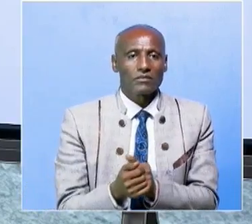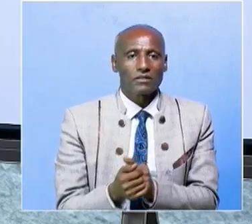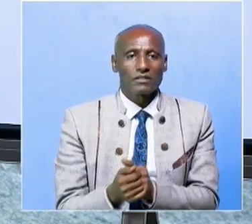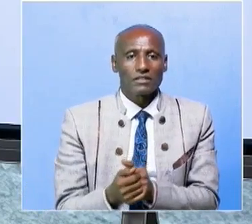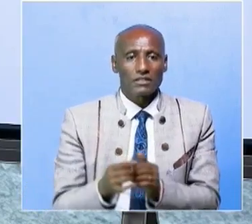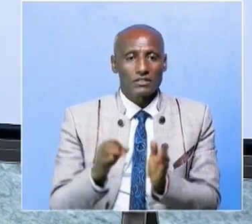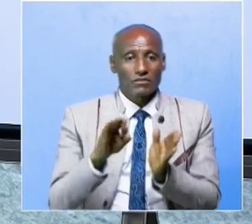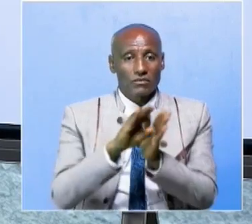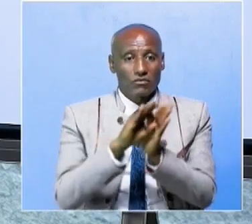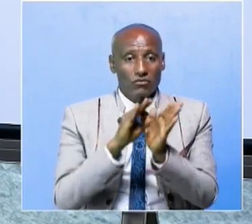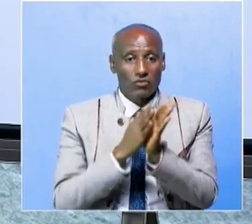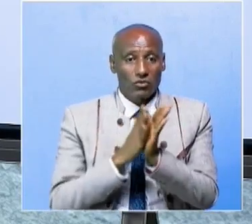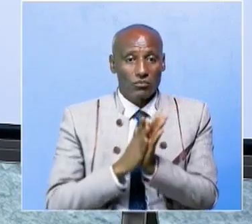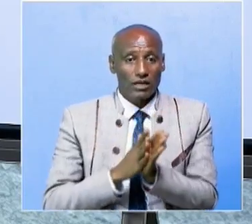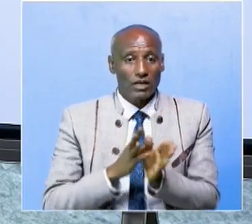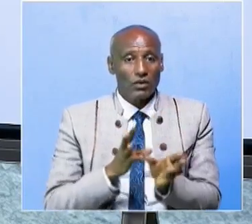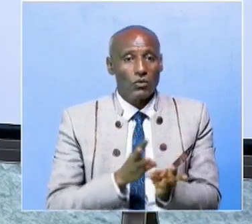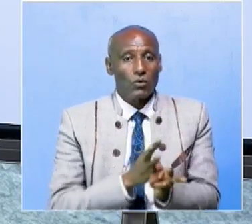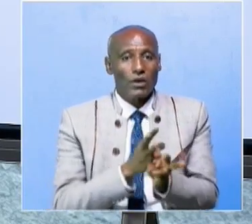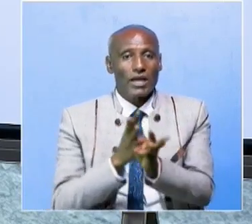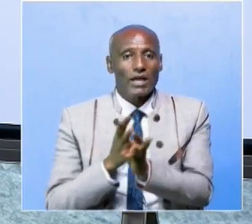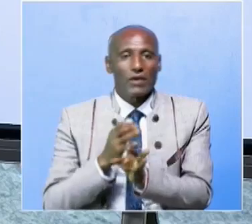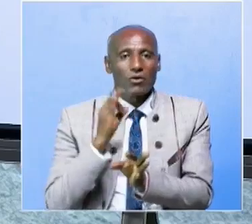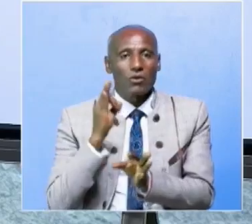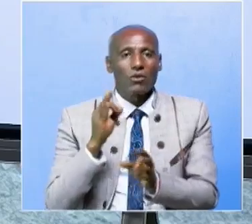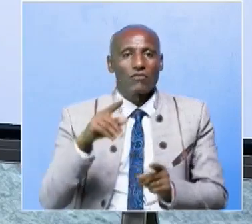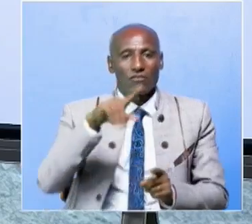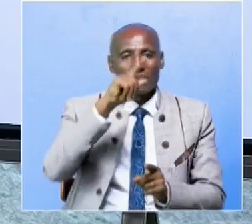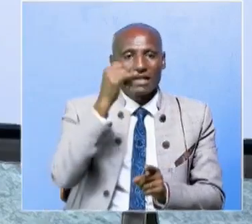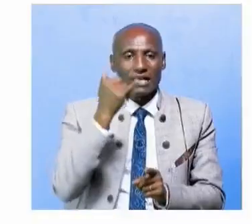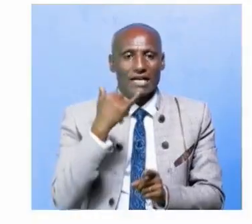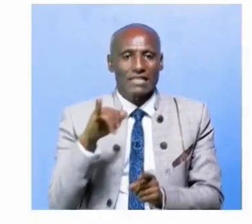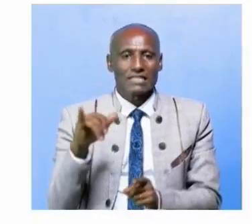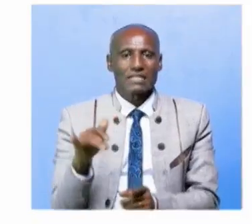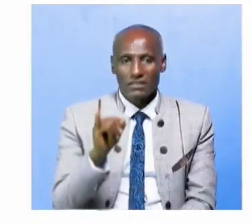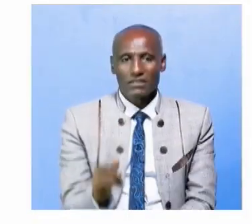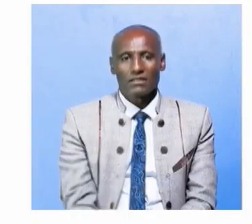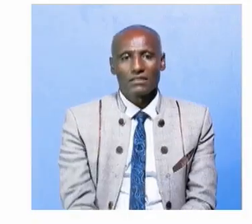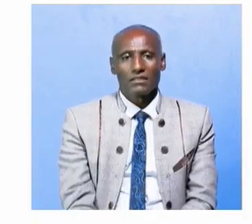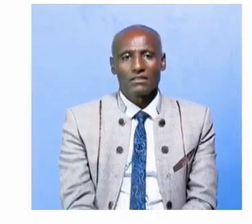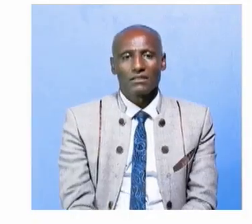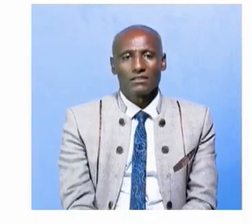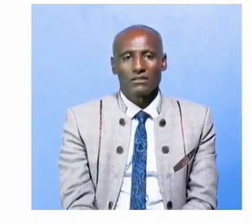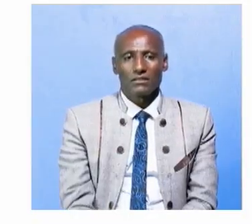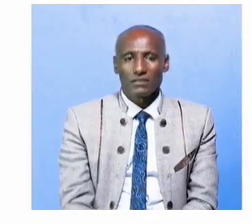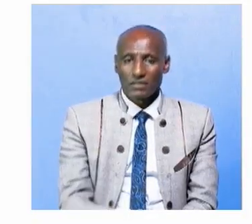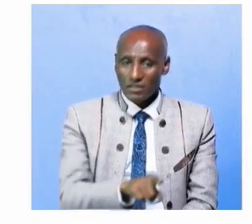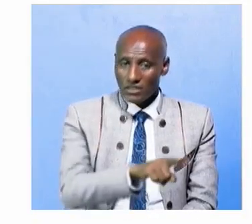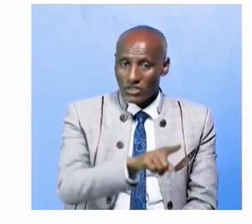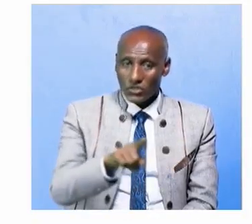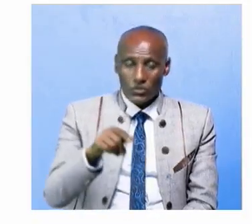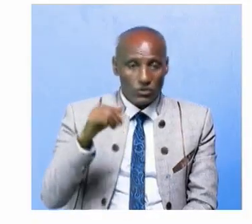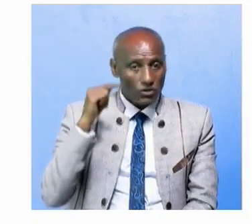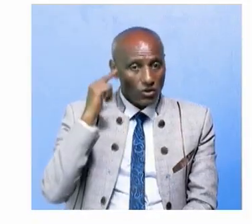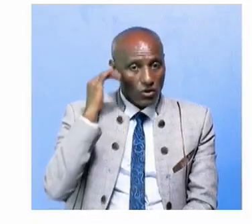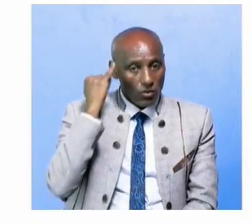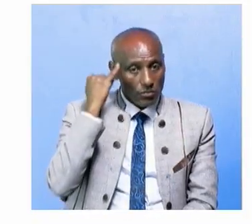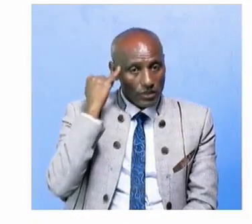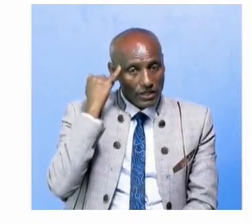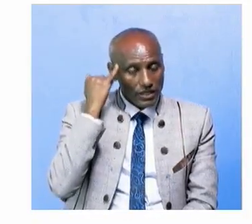what? Formal way of asking for someone's opinion. What is your opinion?